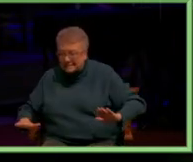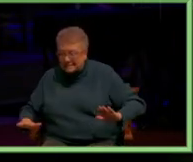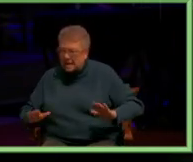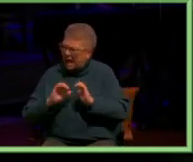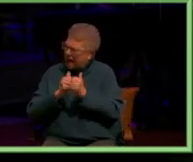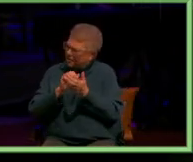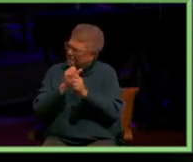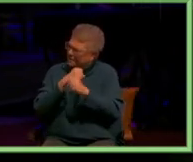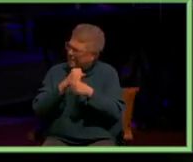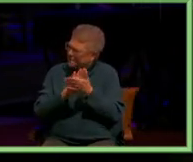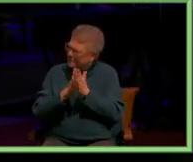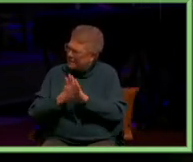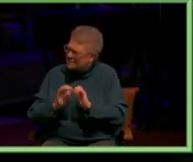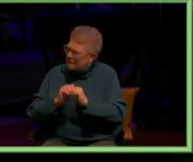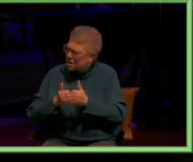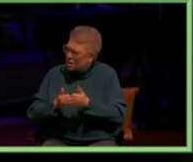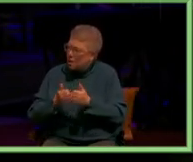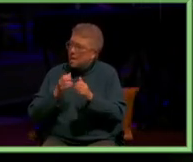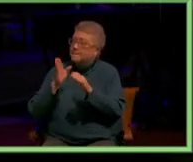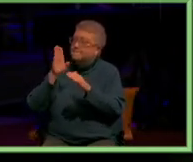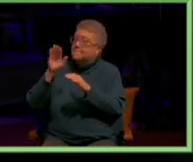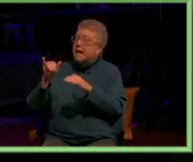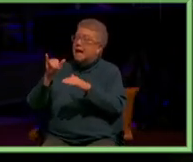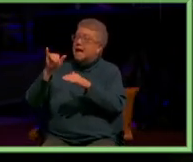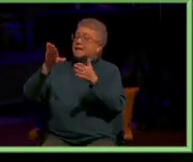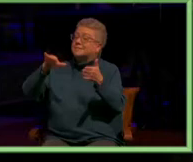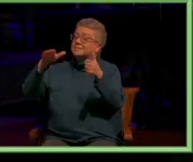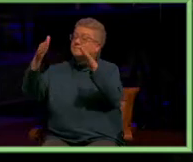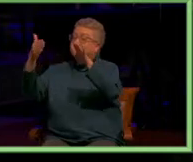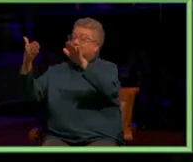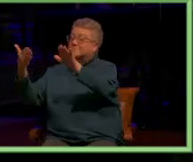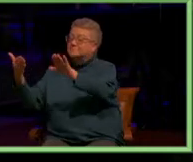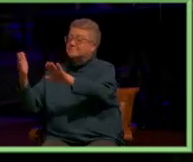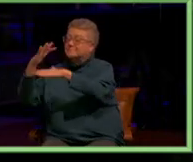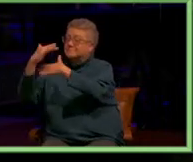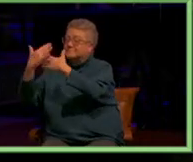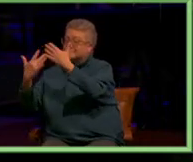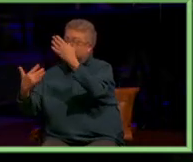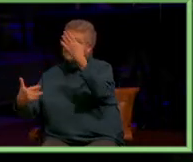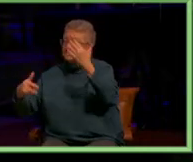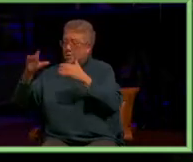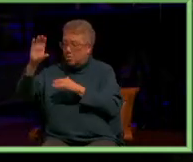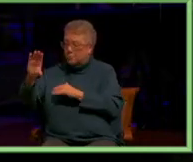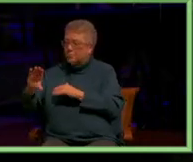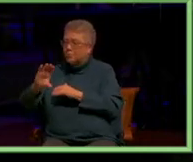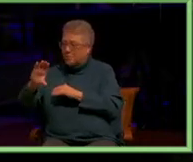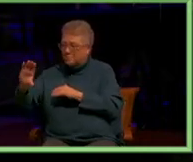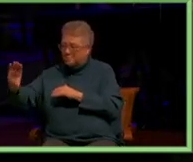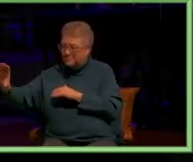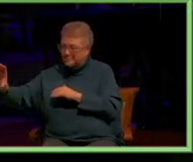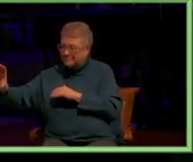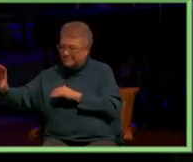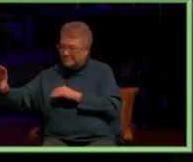the peace. By the blood of the cross.